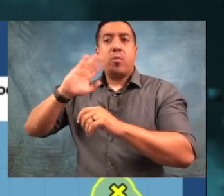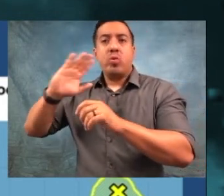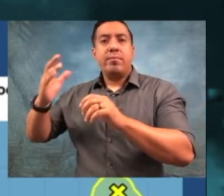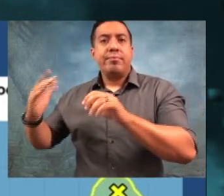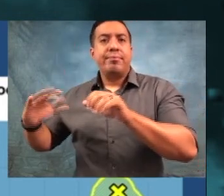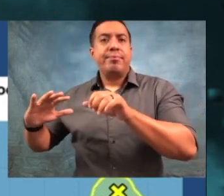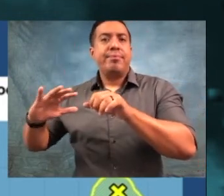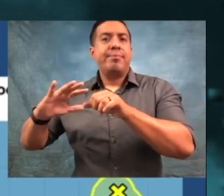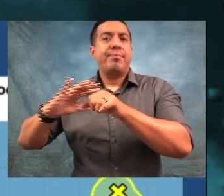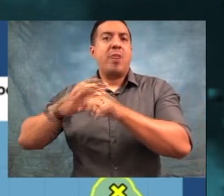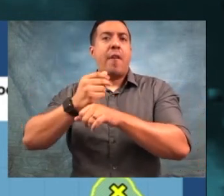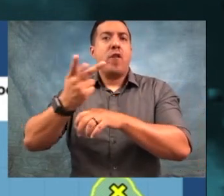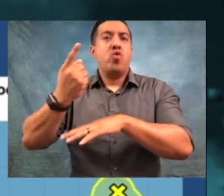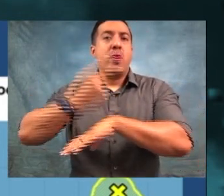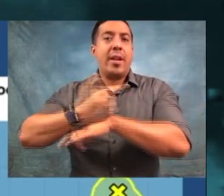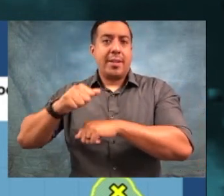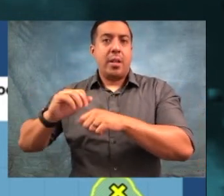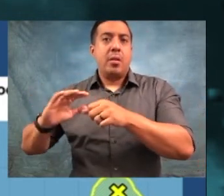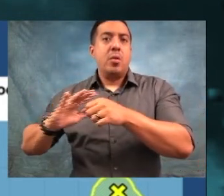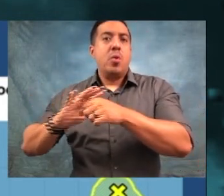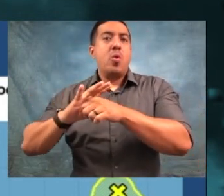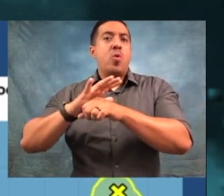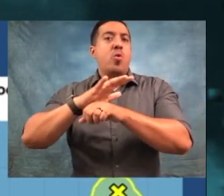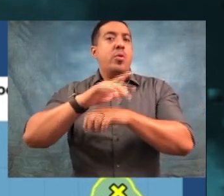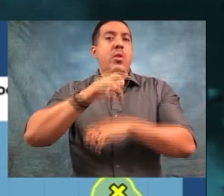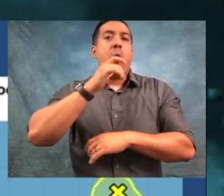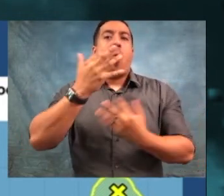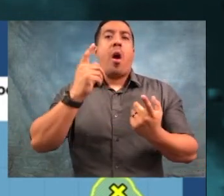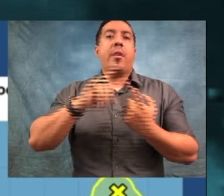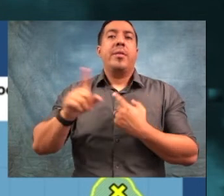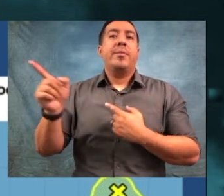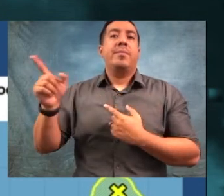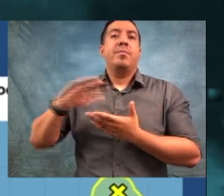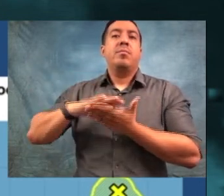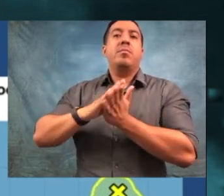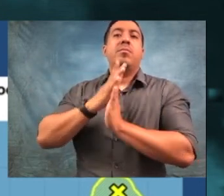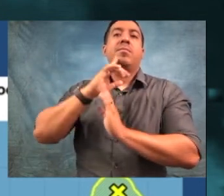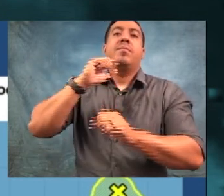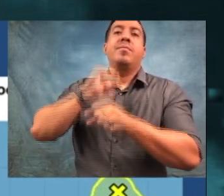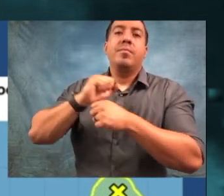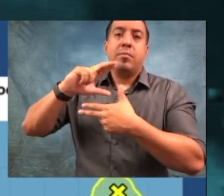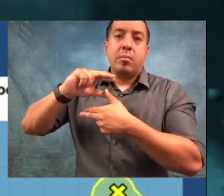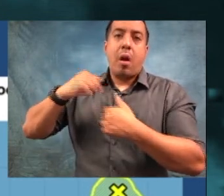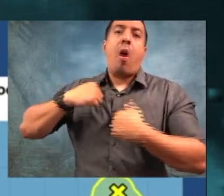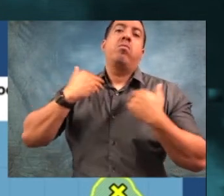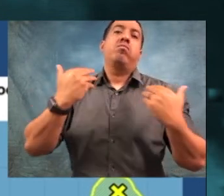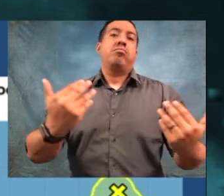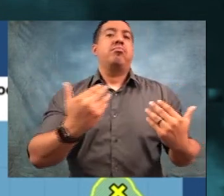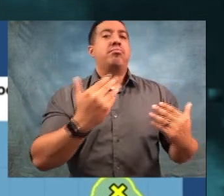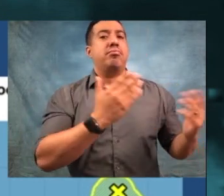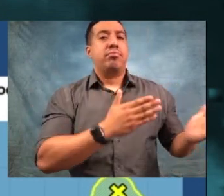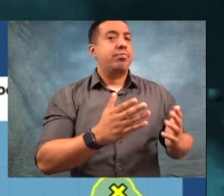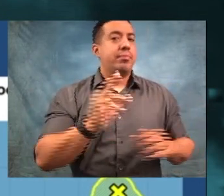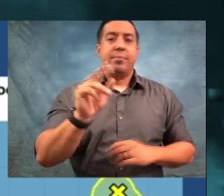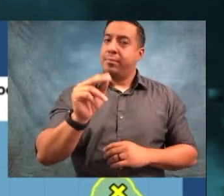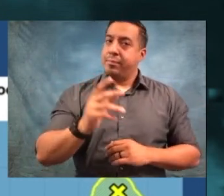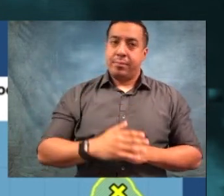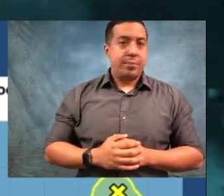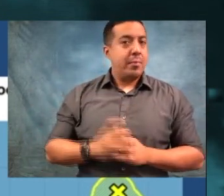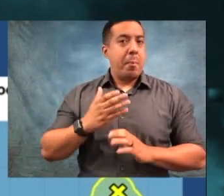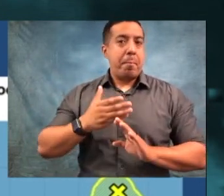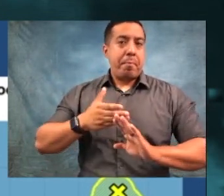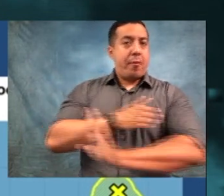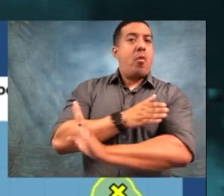form right over the Gulf and come in with a few days. So you can't always wait till the storm actually forms to